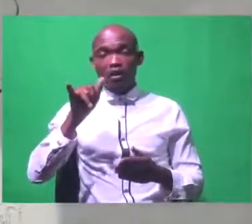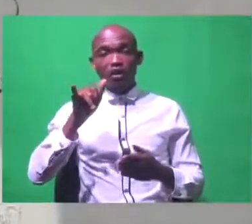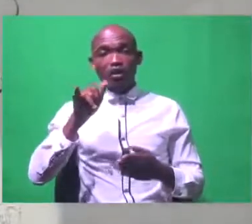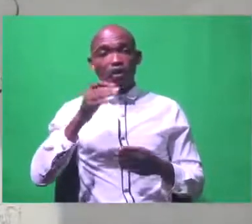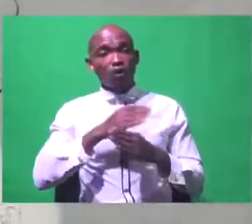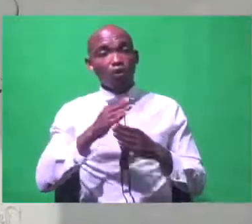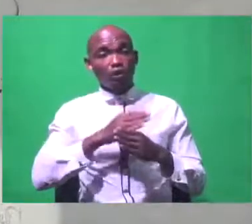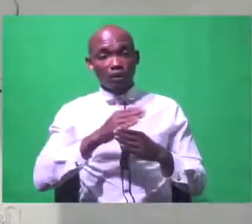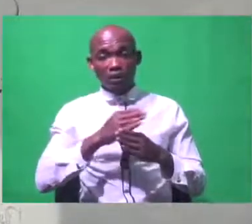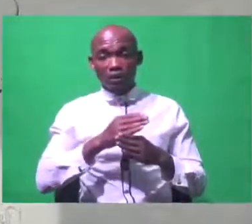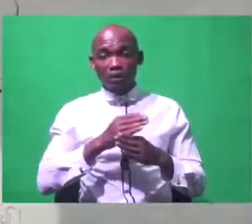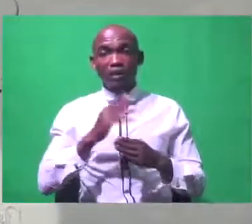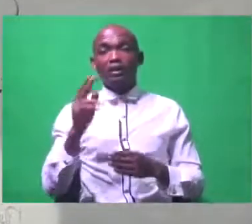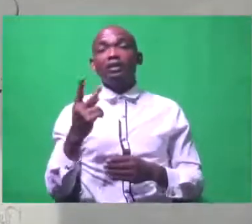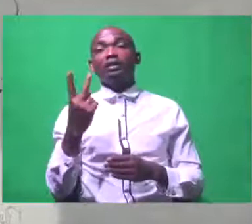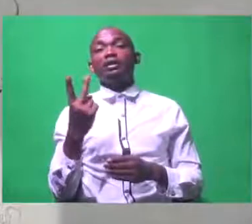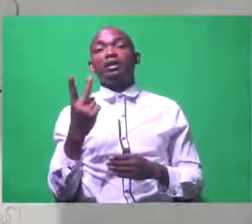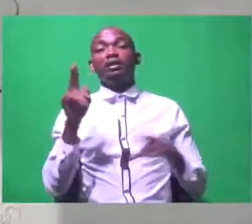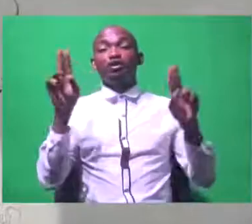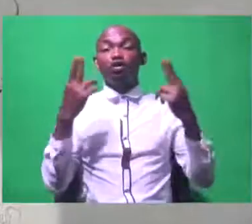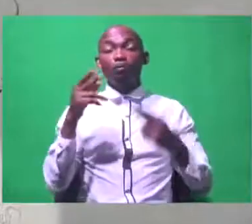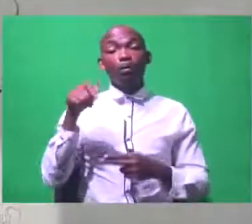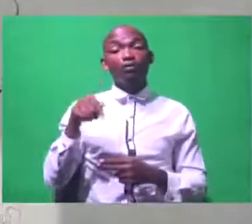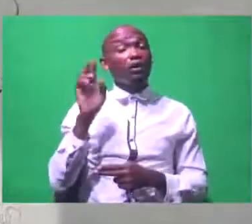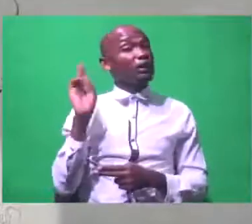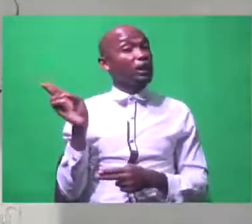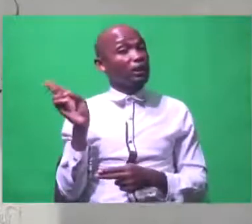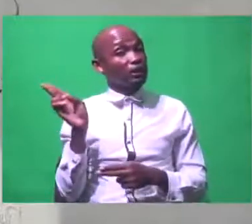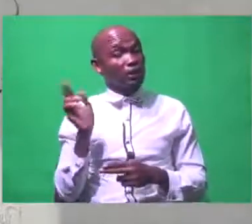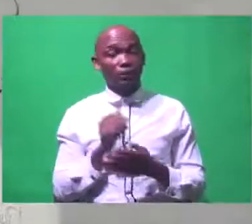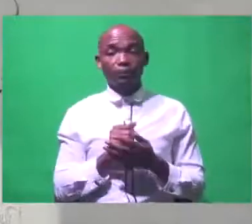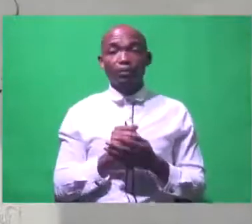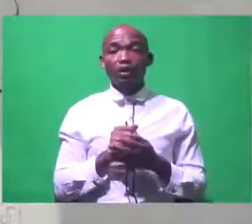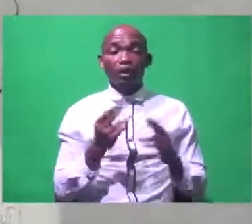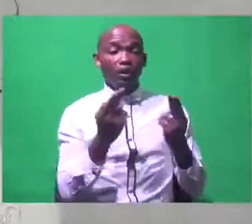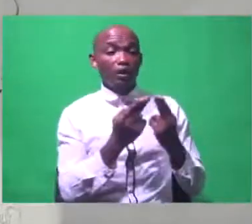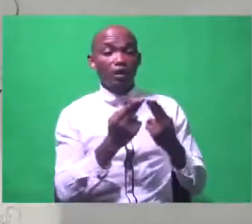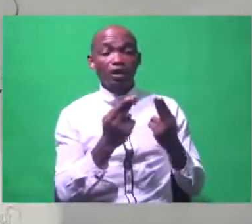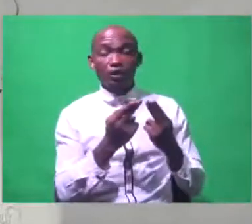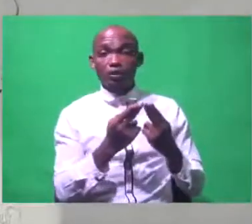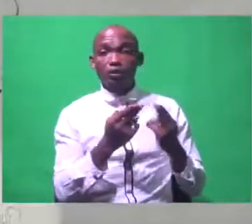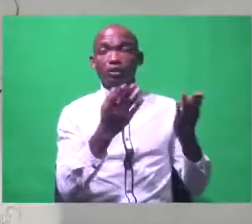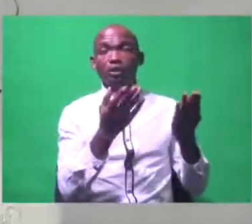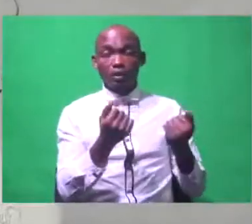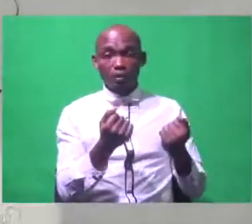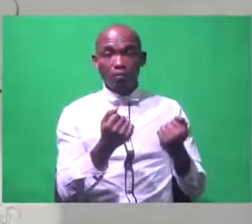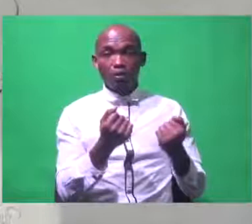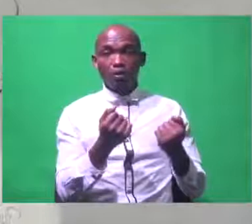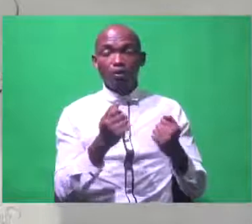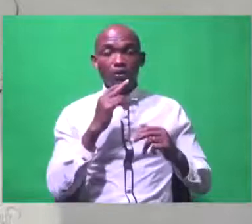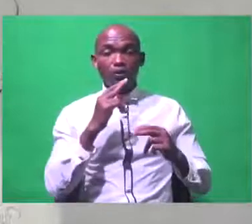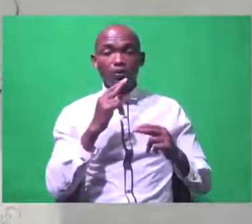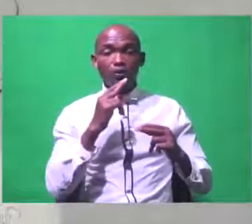this second topic of history. Also, you are now able to define